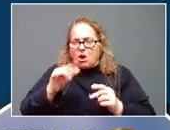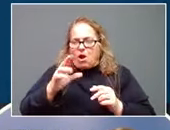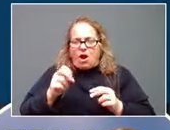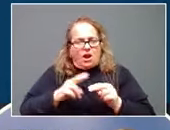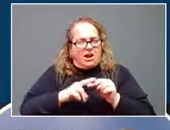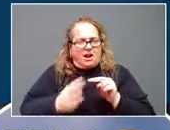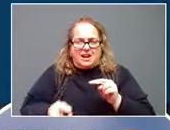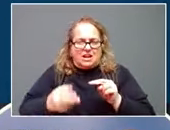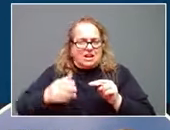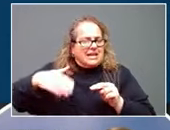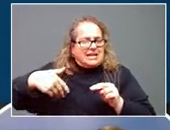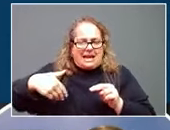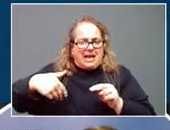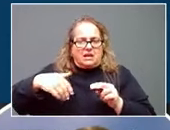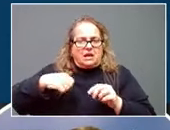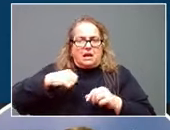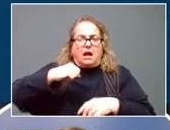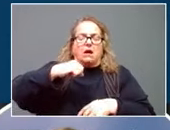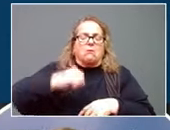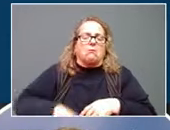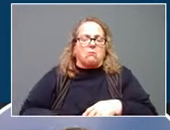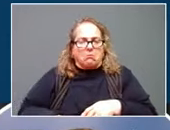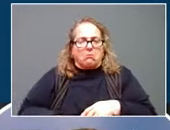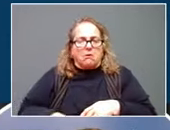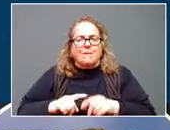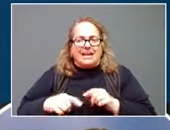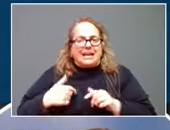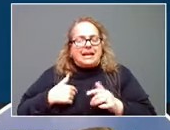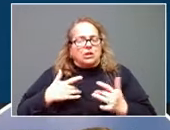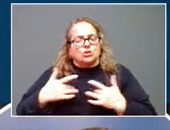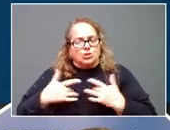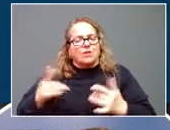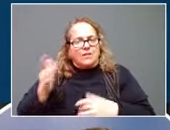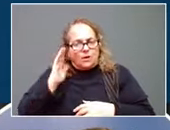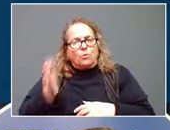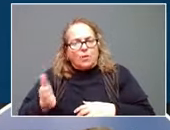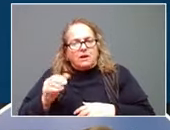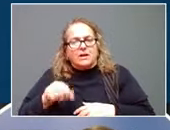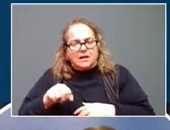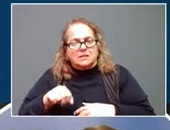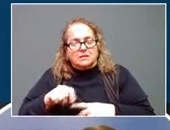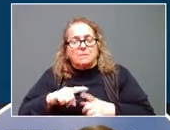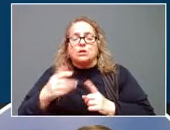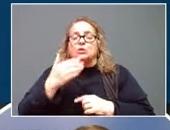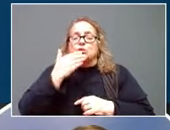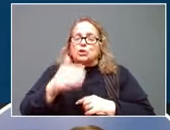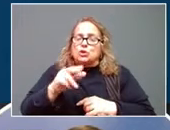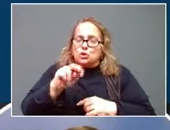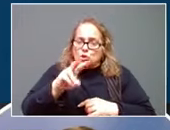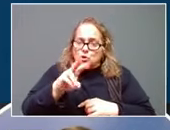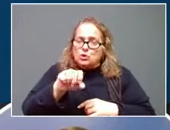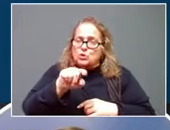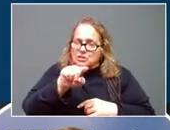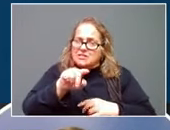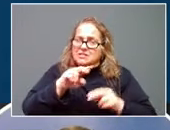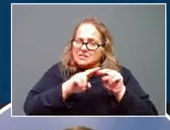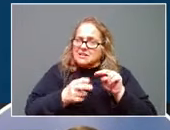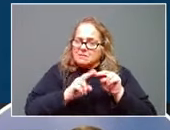a concern that they will. This is good news, but we are still really